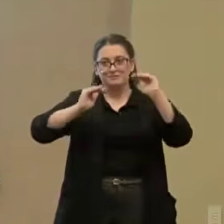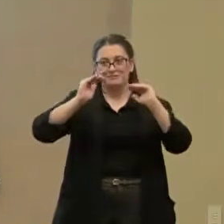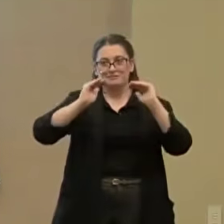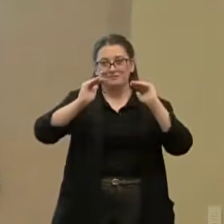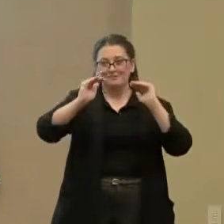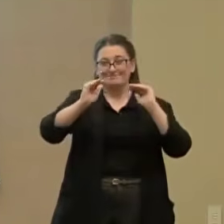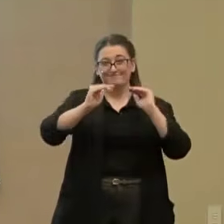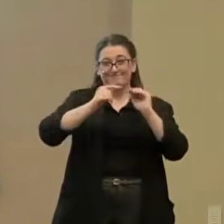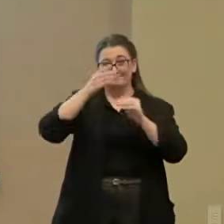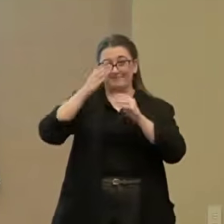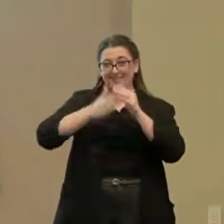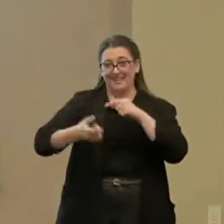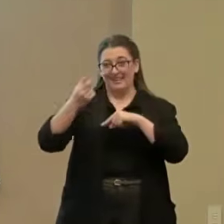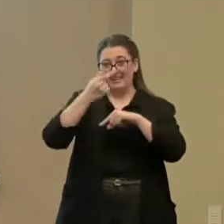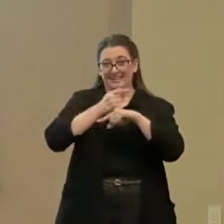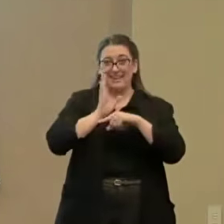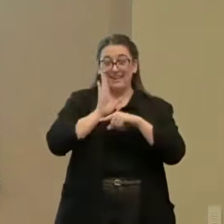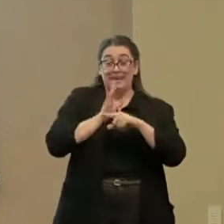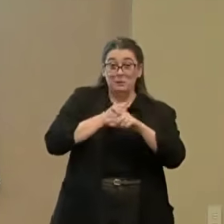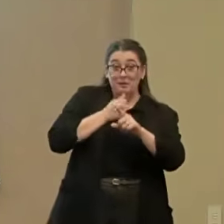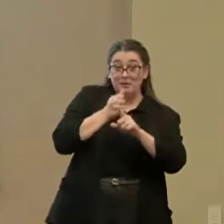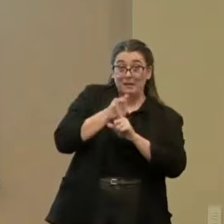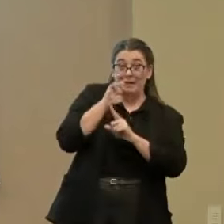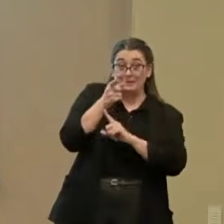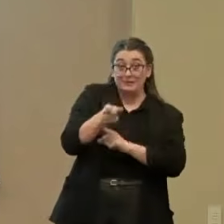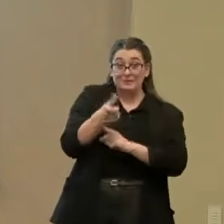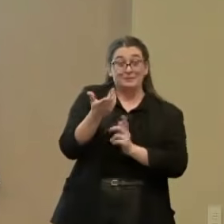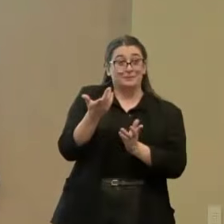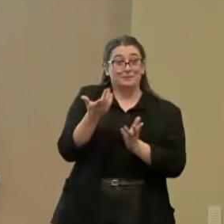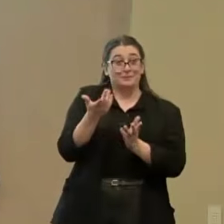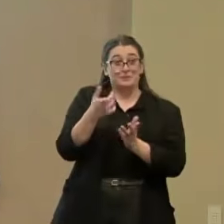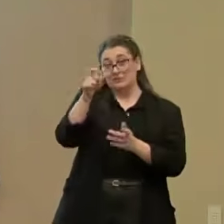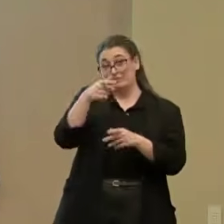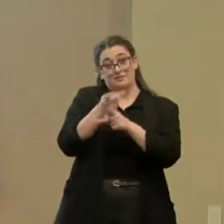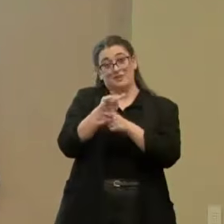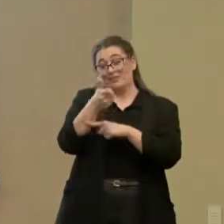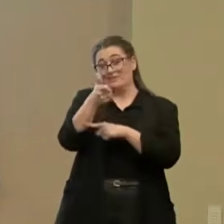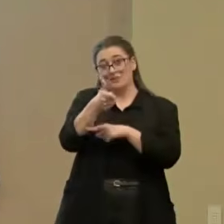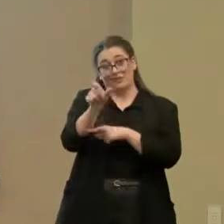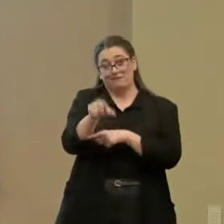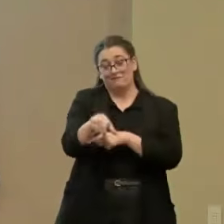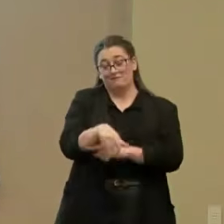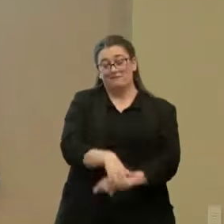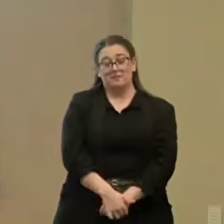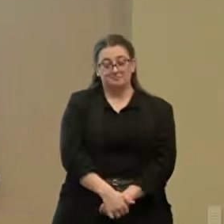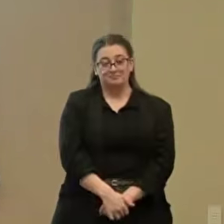at the end of the day, it's only going to affect you. So you're the one that has to look out for yourself.